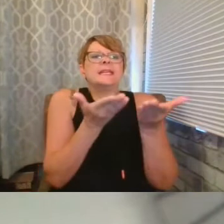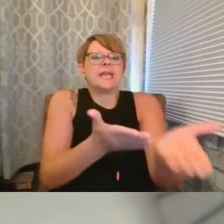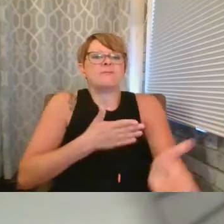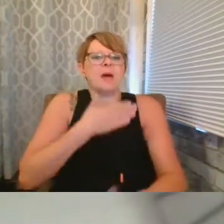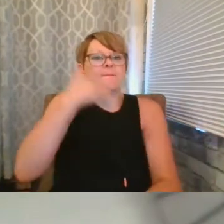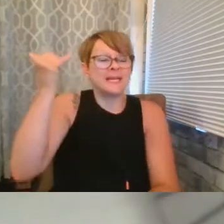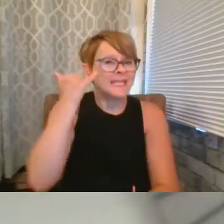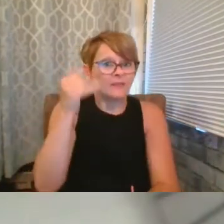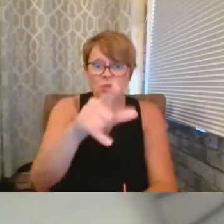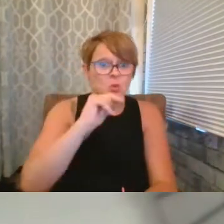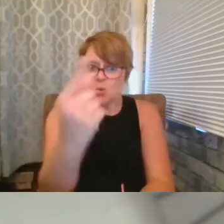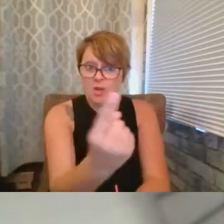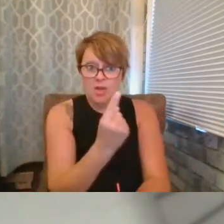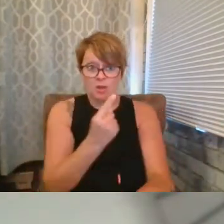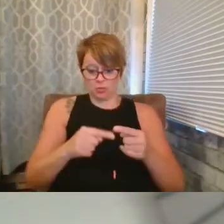not me.